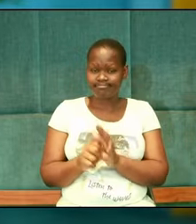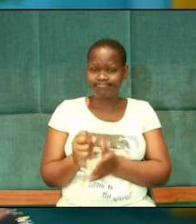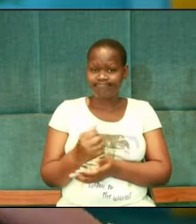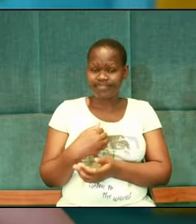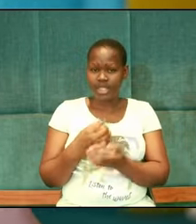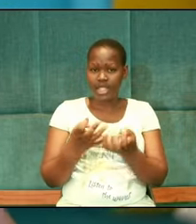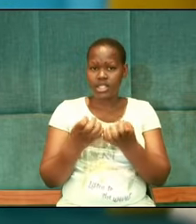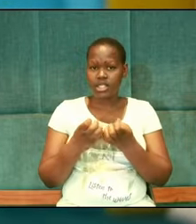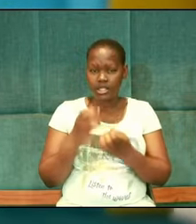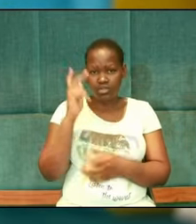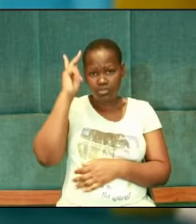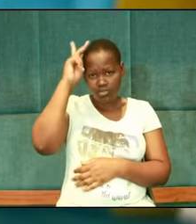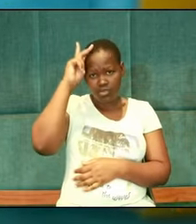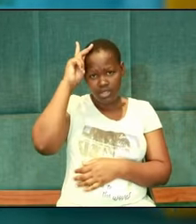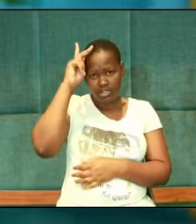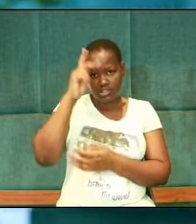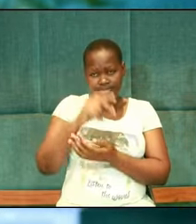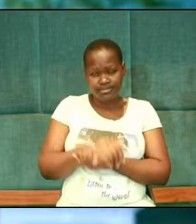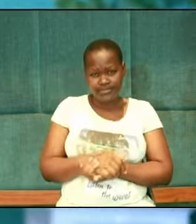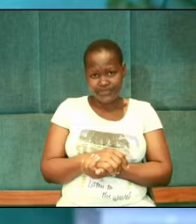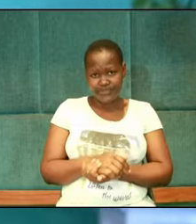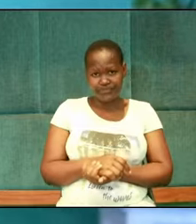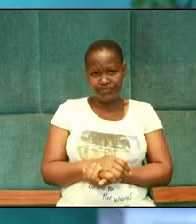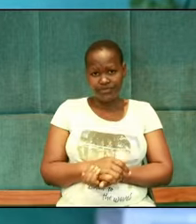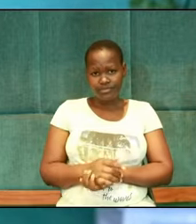knowledge. Kneel down right here.